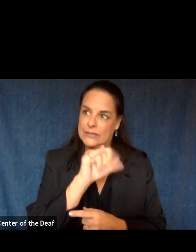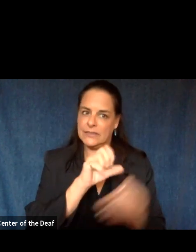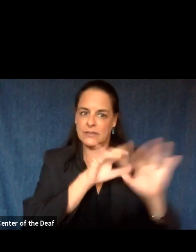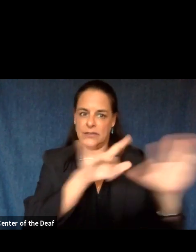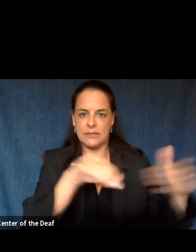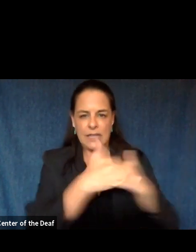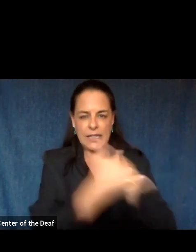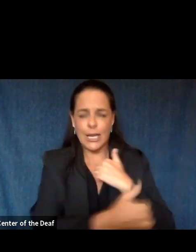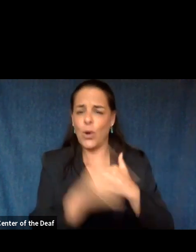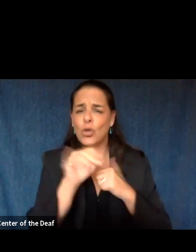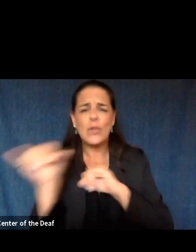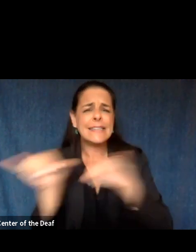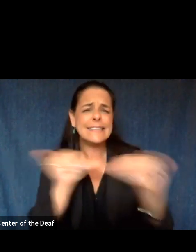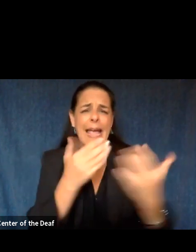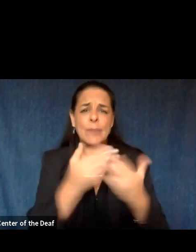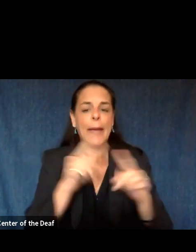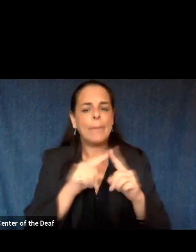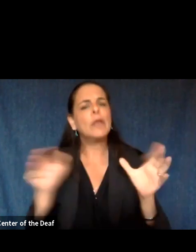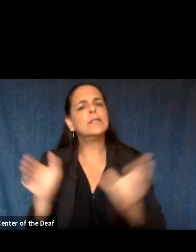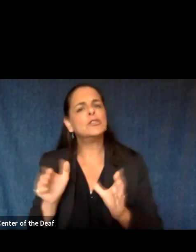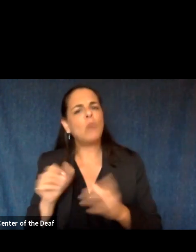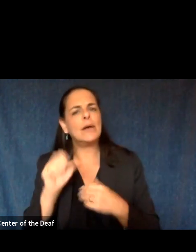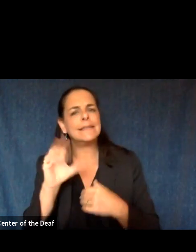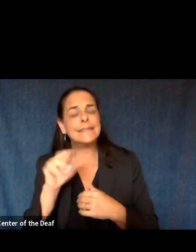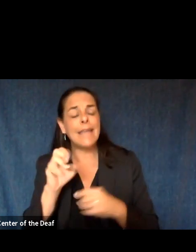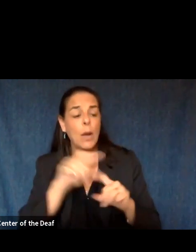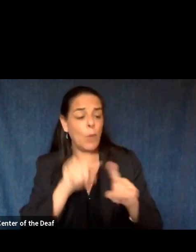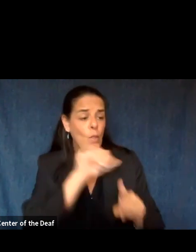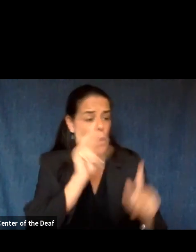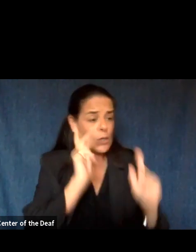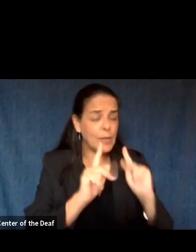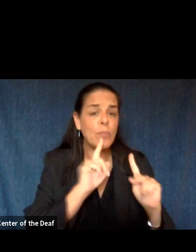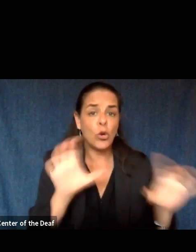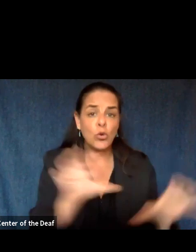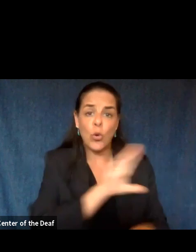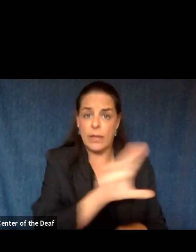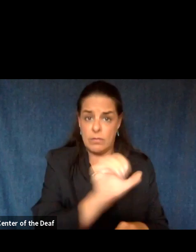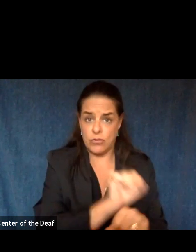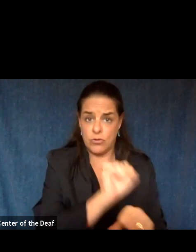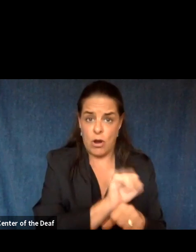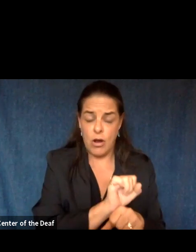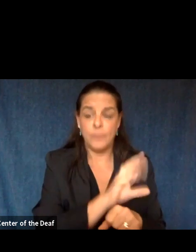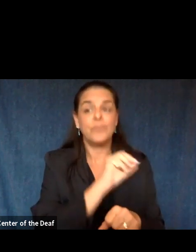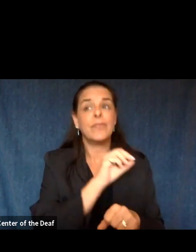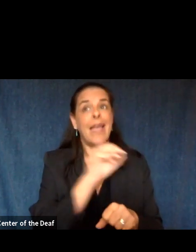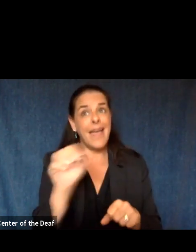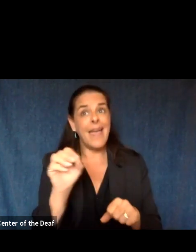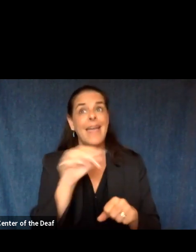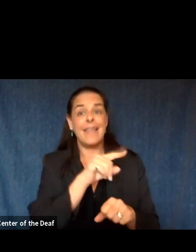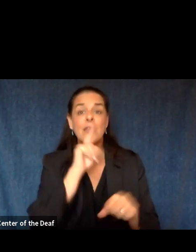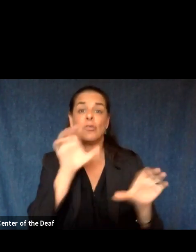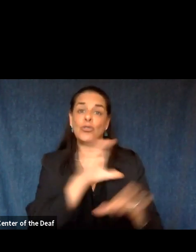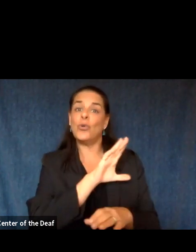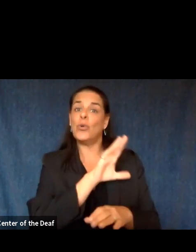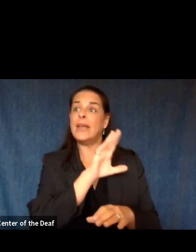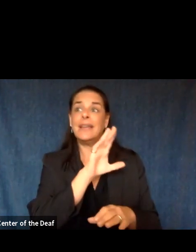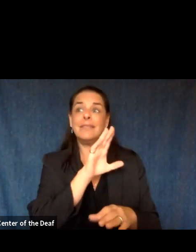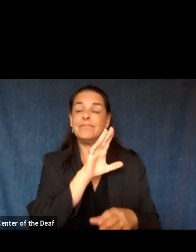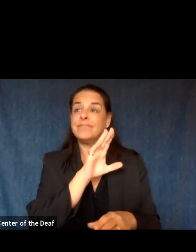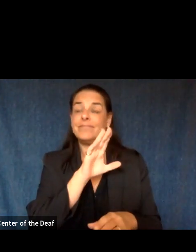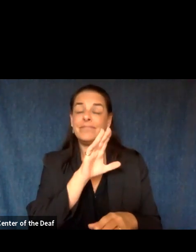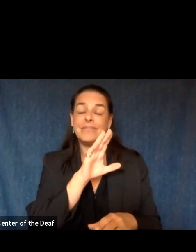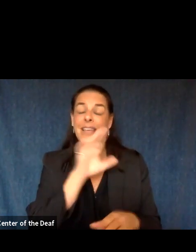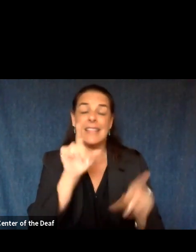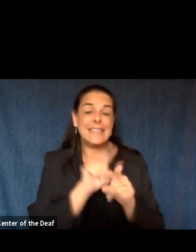on a smaller scale. And so they're doing their work, and they're doing the work that people are asked to do in public health across the country